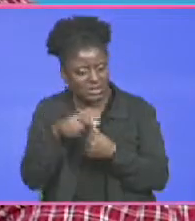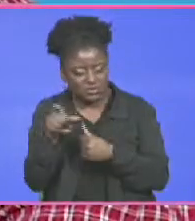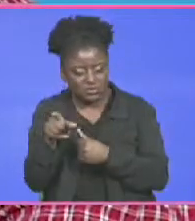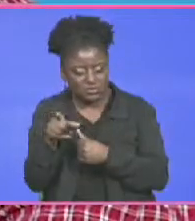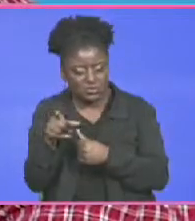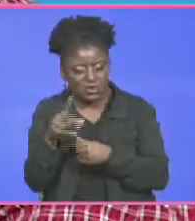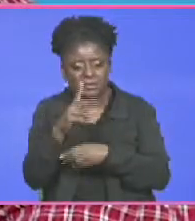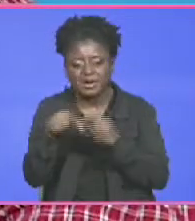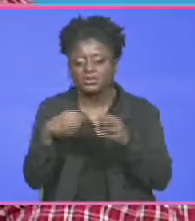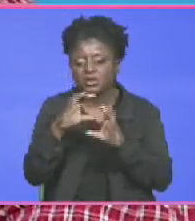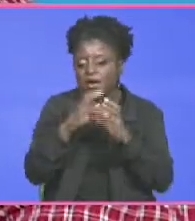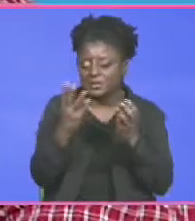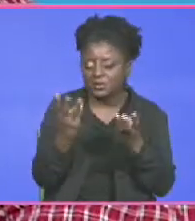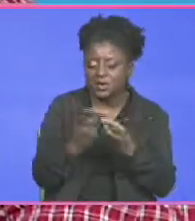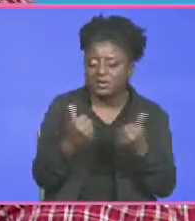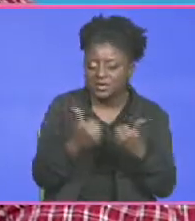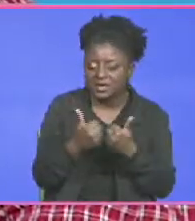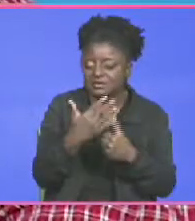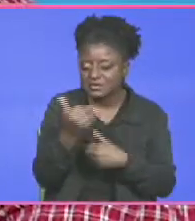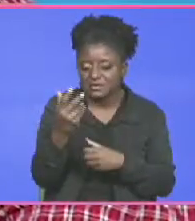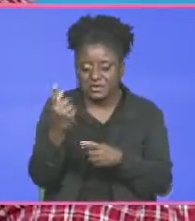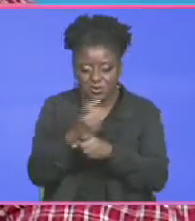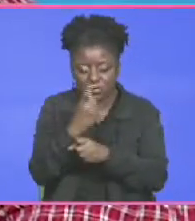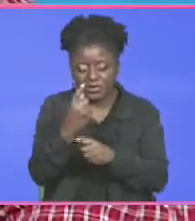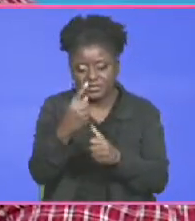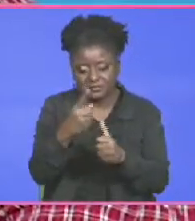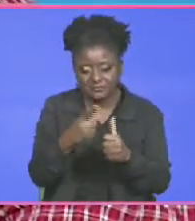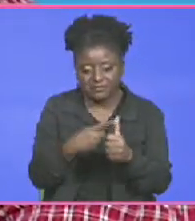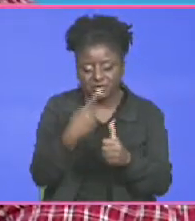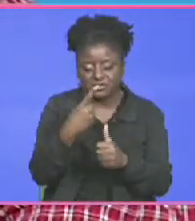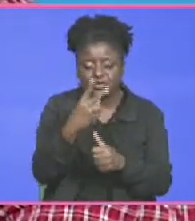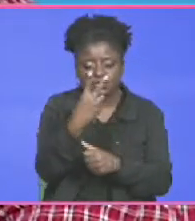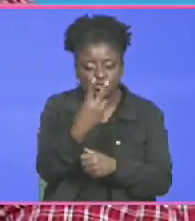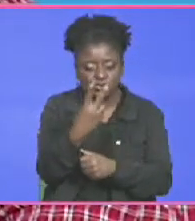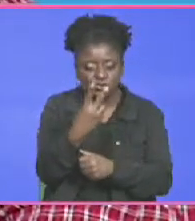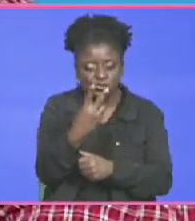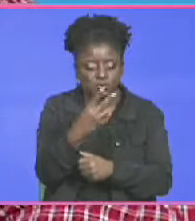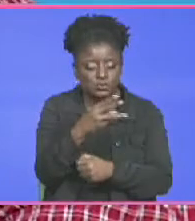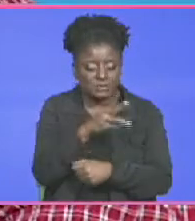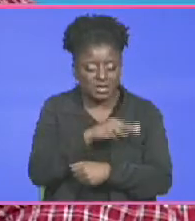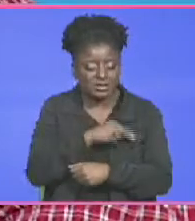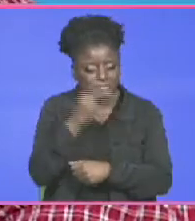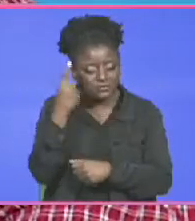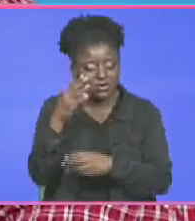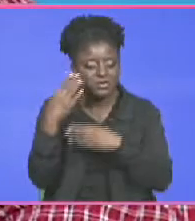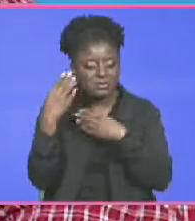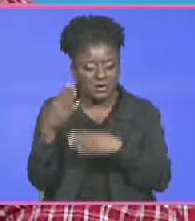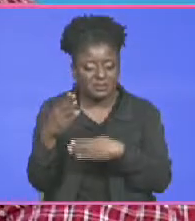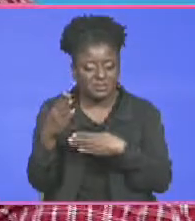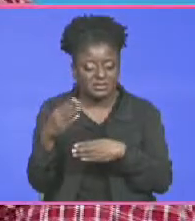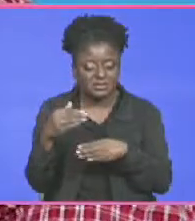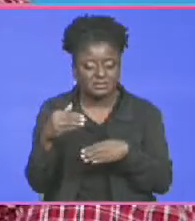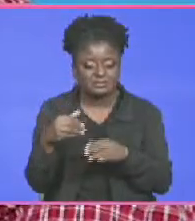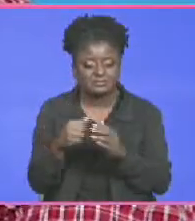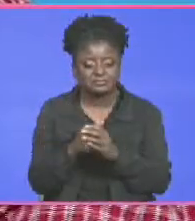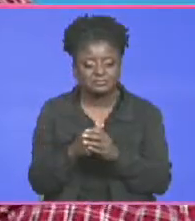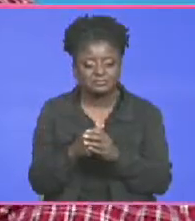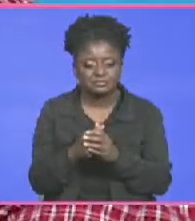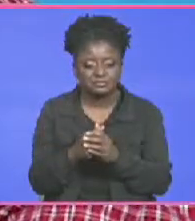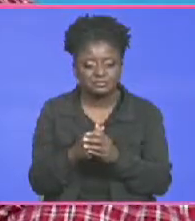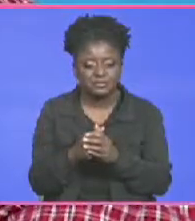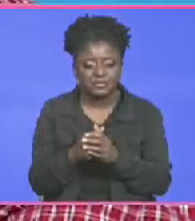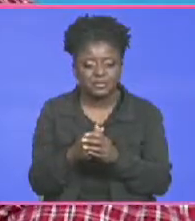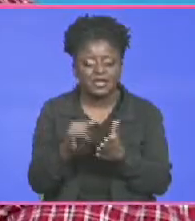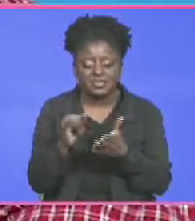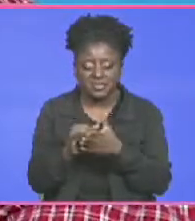won the very first two medals for the Bahamas at the Youth Commonwealth Games. So that's our mandate. That's